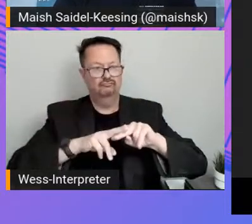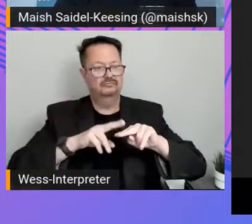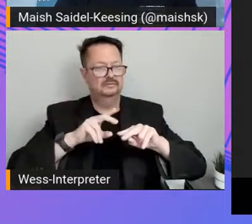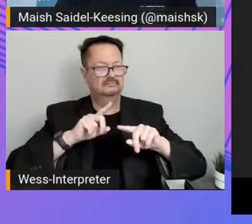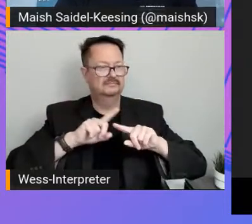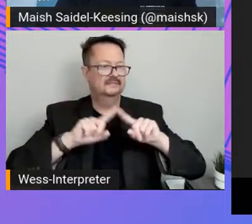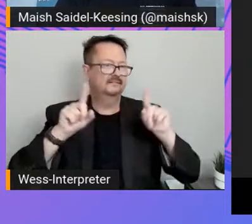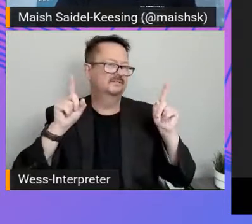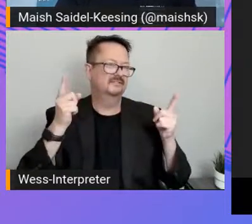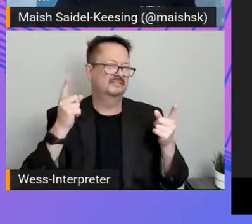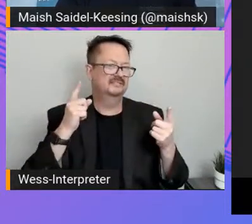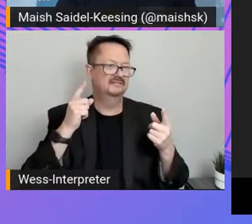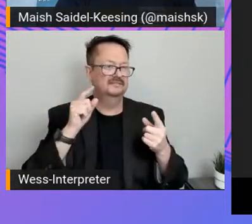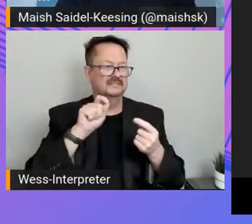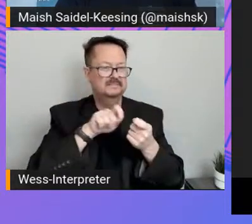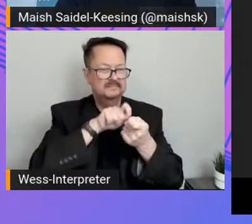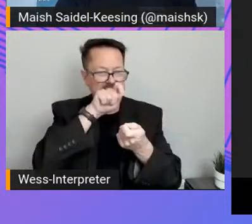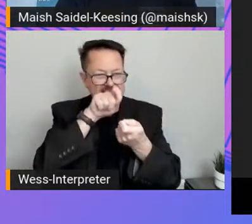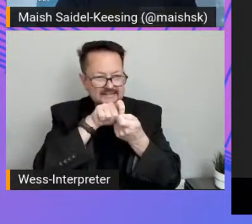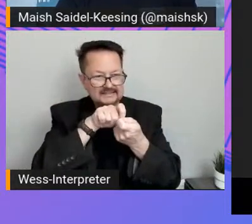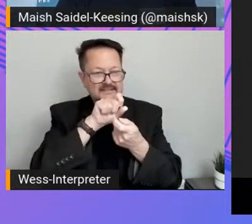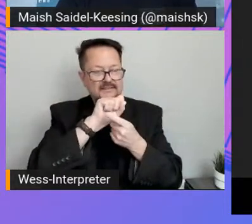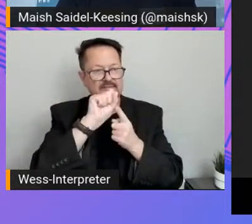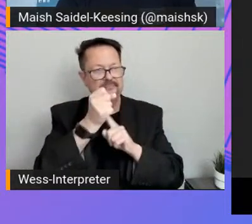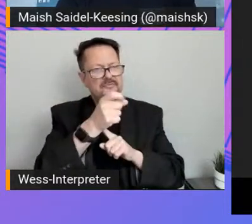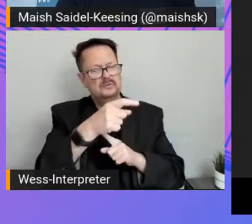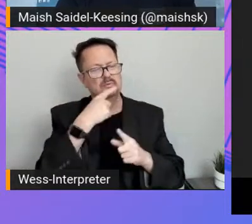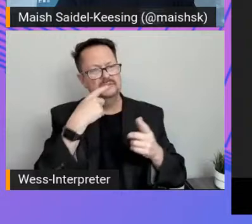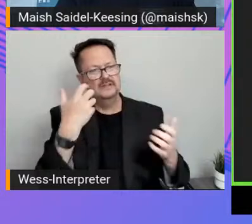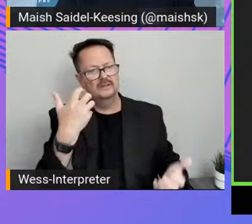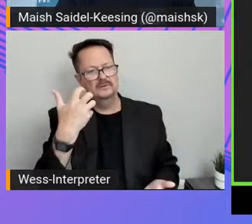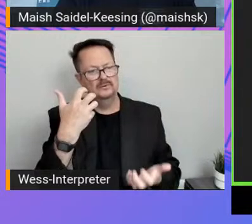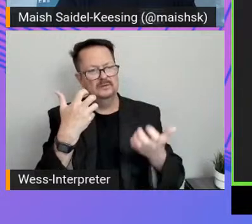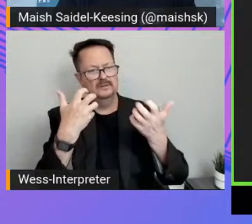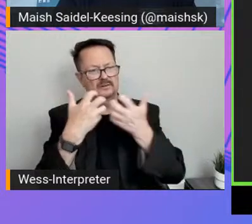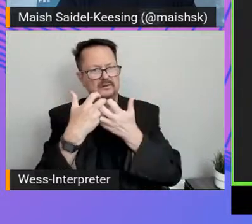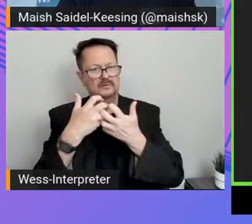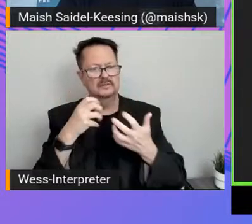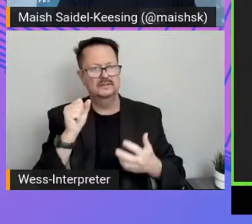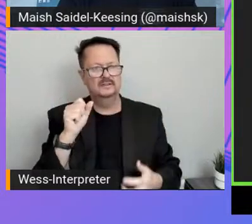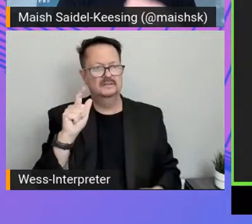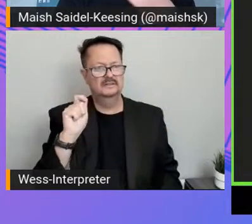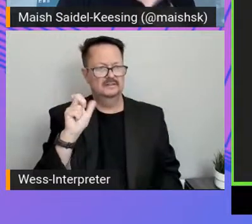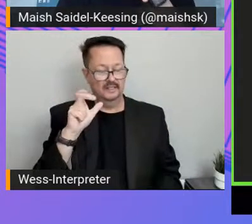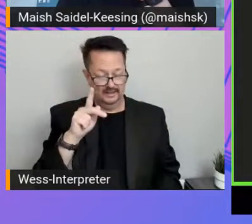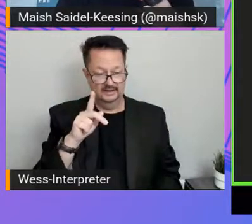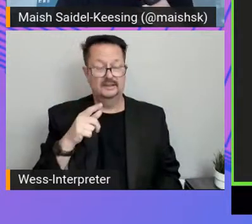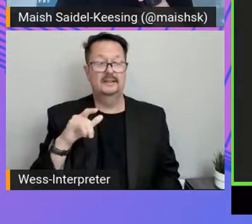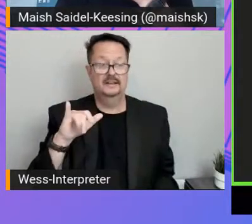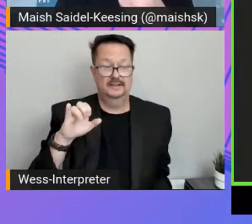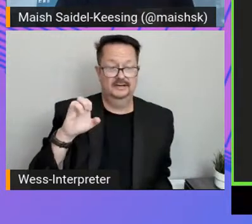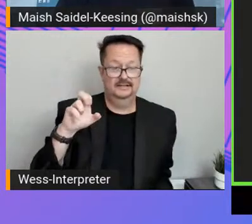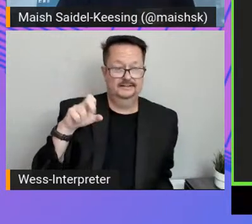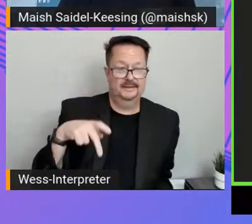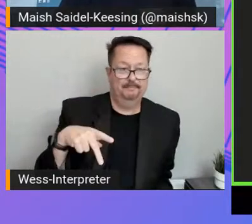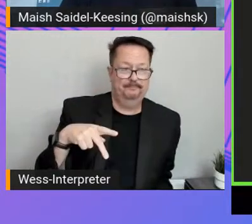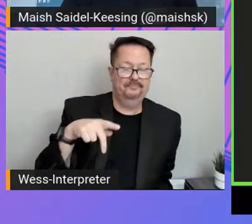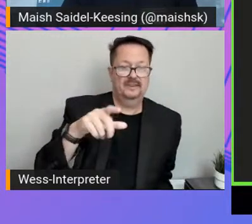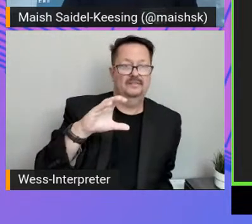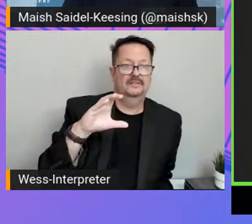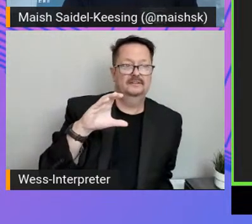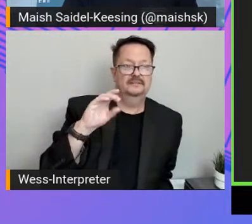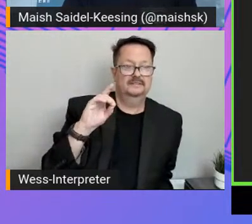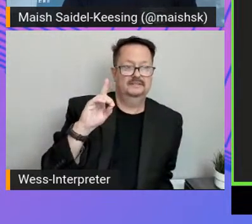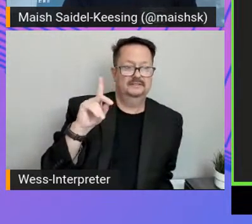one-off situations. You said you integrated this with Slack itself? Yep. So this is what the CDK looks